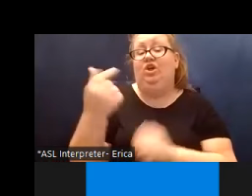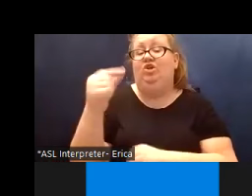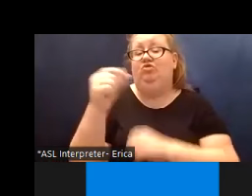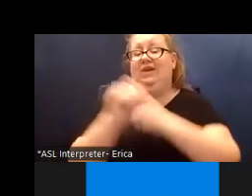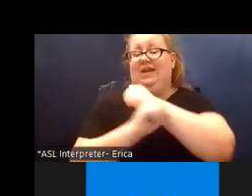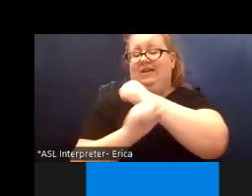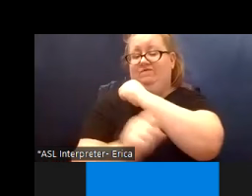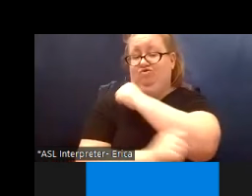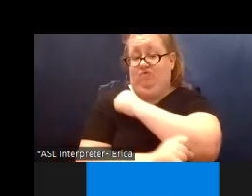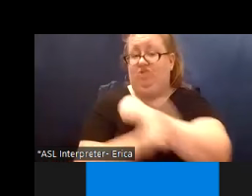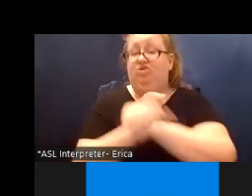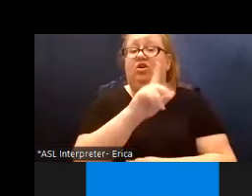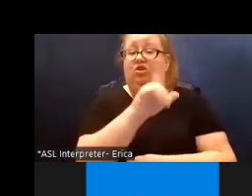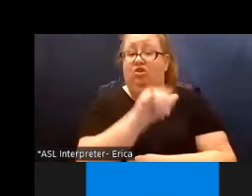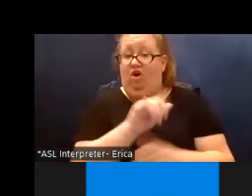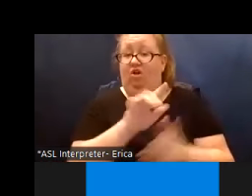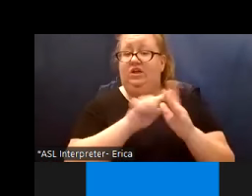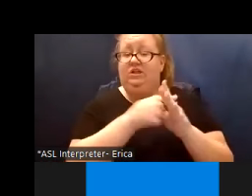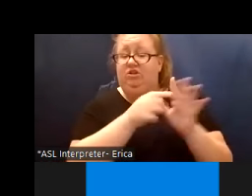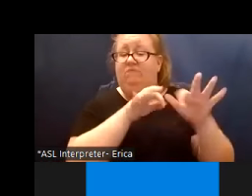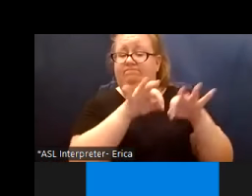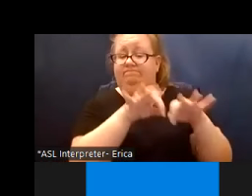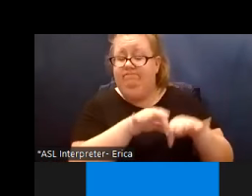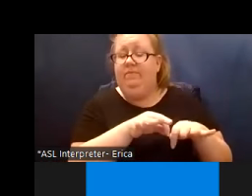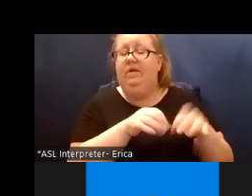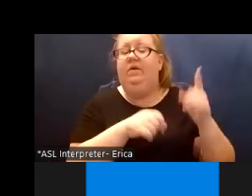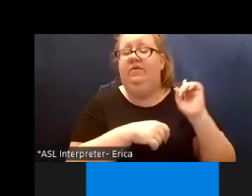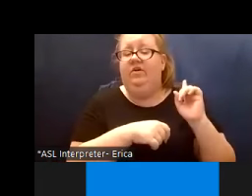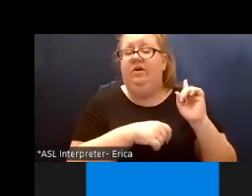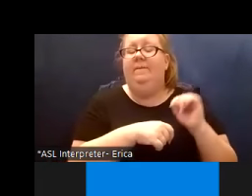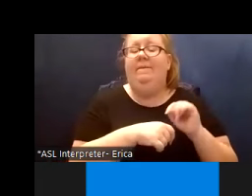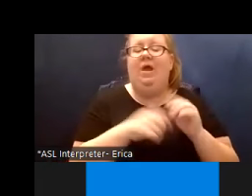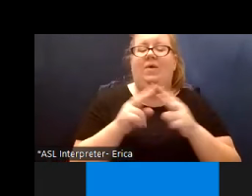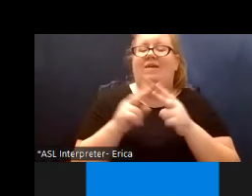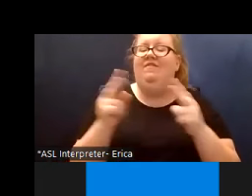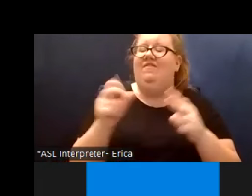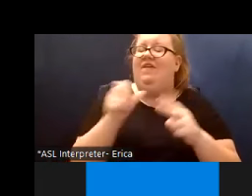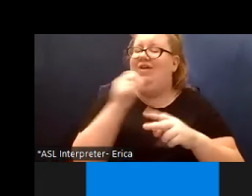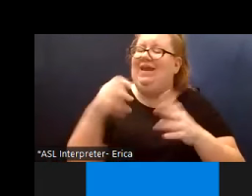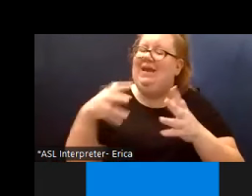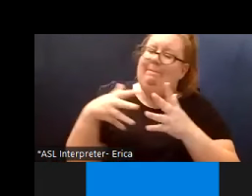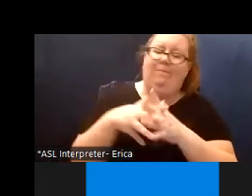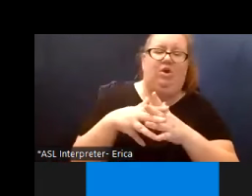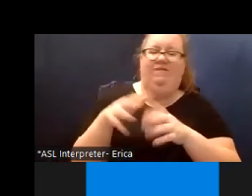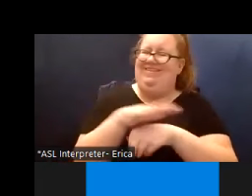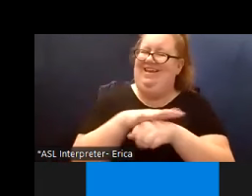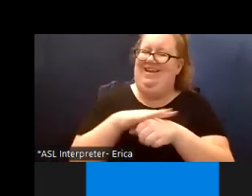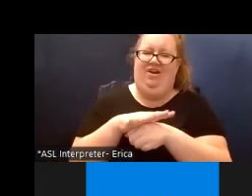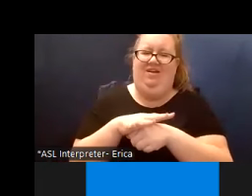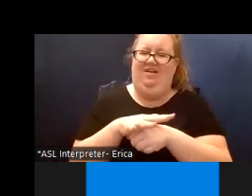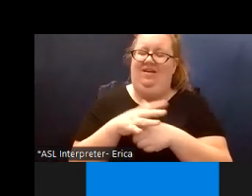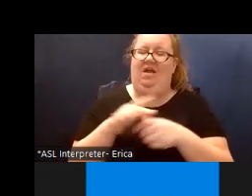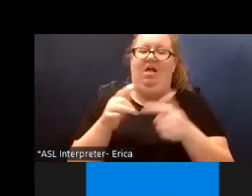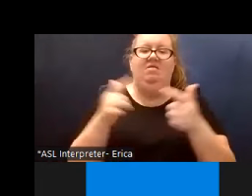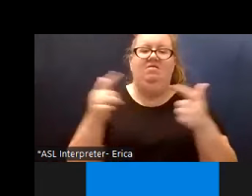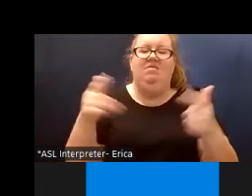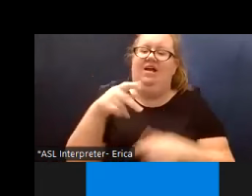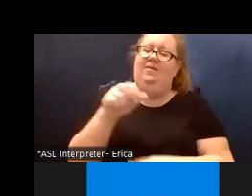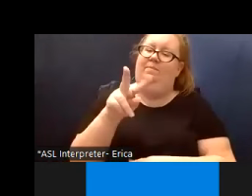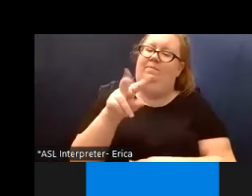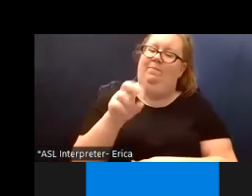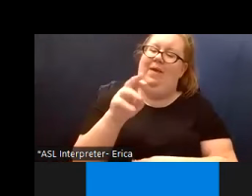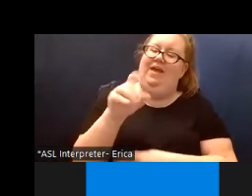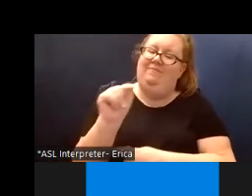Carly started to talk about a bit earlier. We have a very impervious area. There is a lot of pavement,